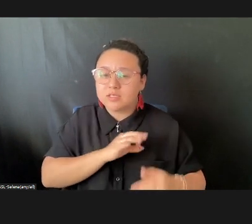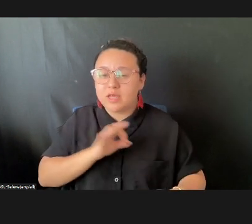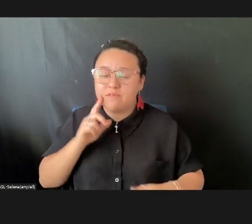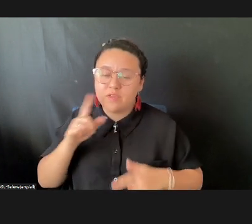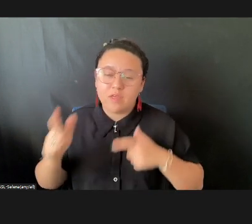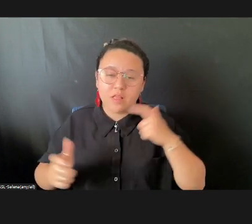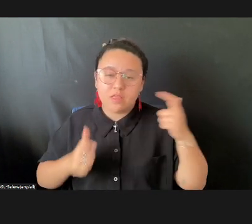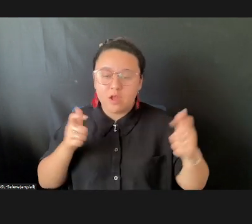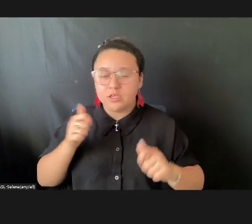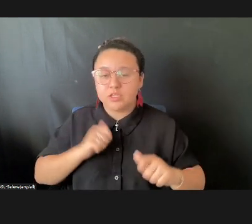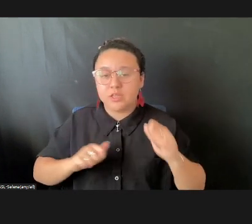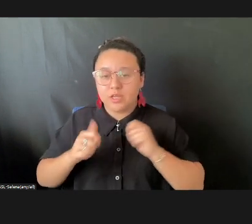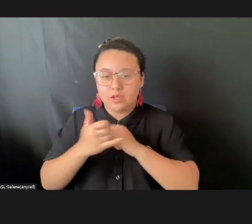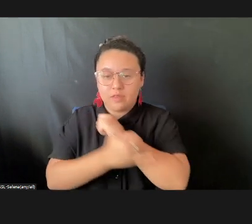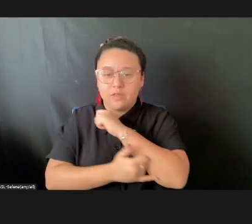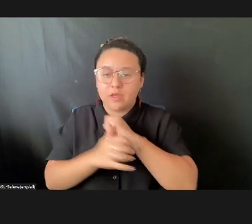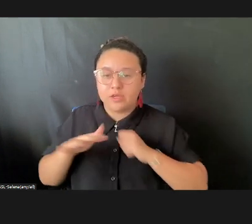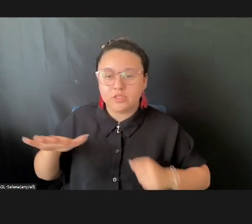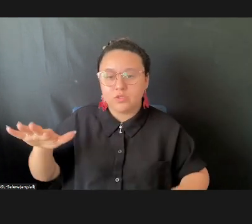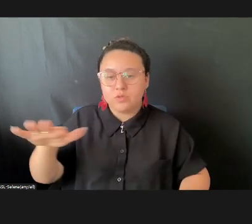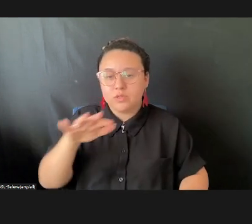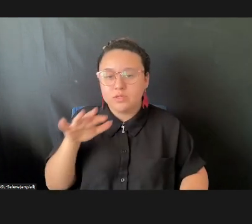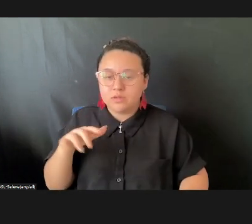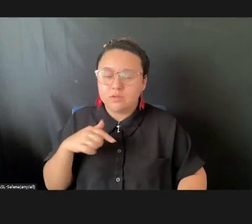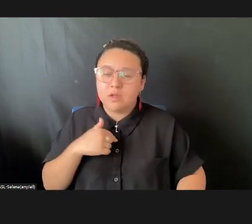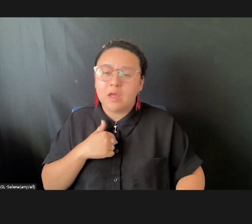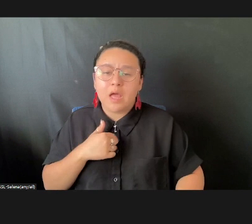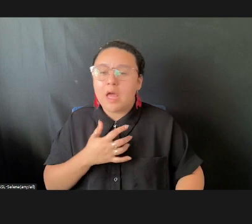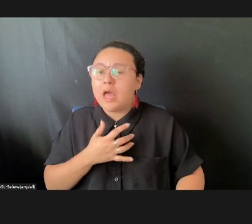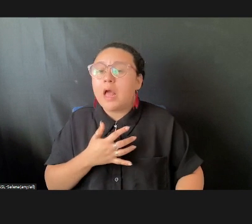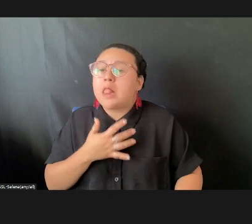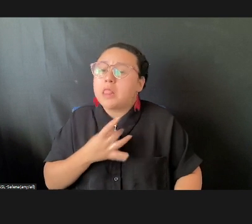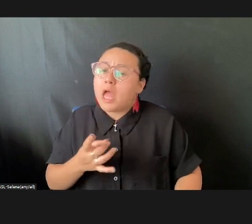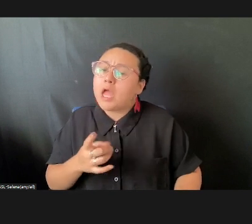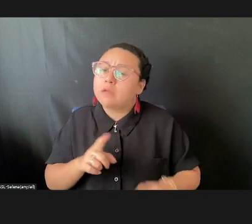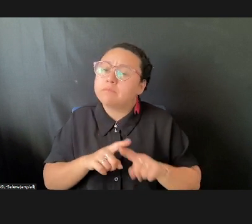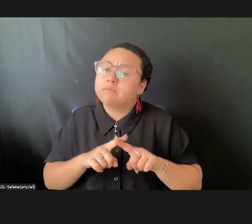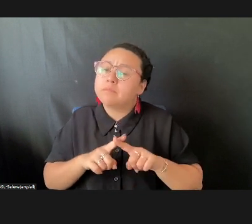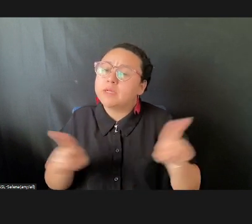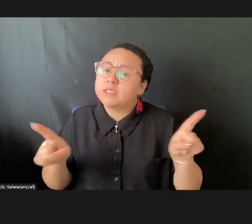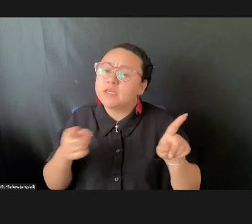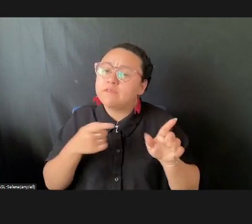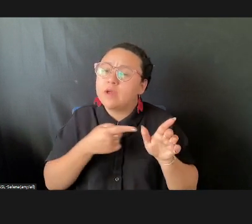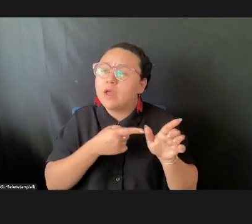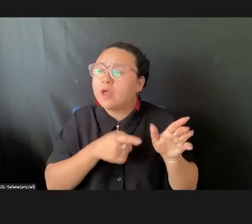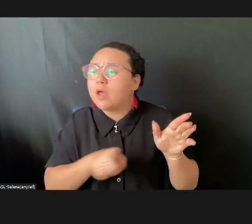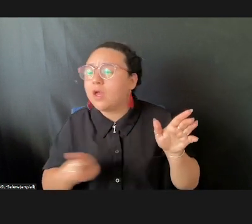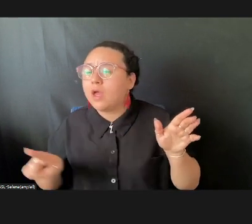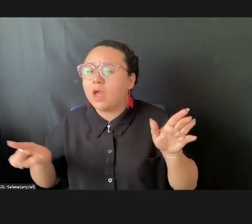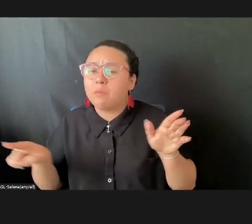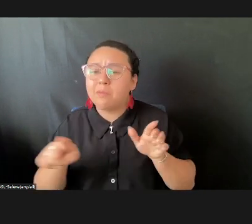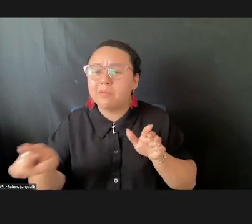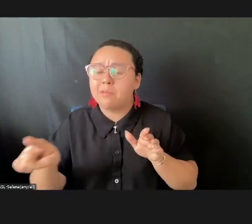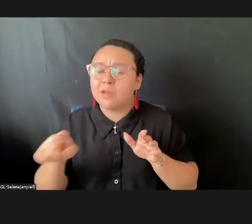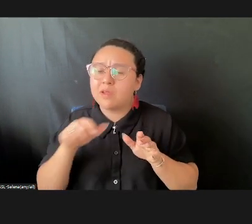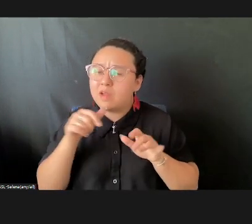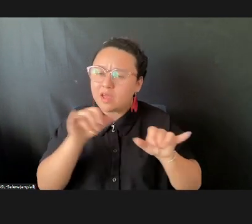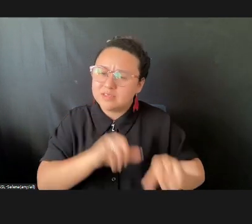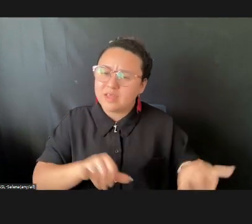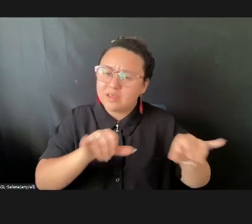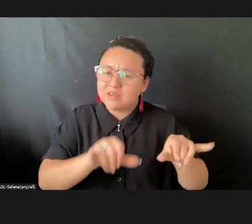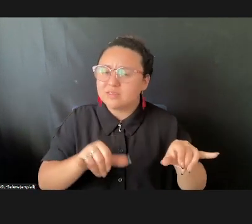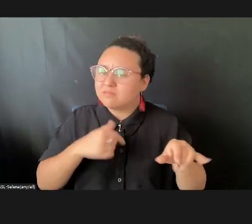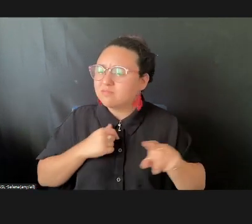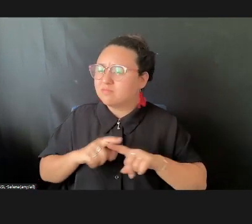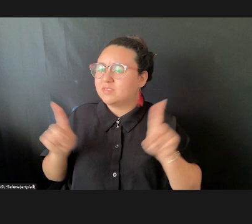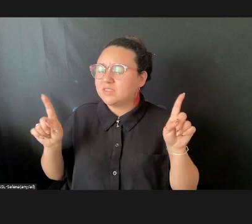in the country, and I like not being part of the status quo. I basked in it. And then I became